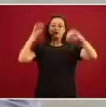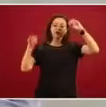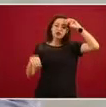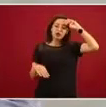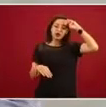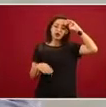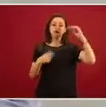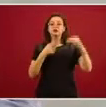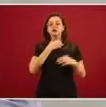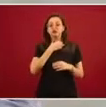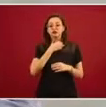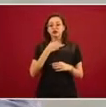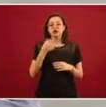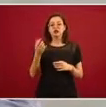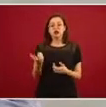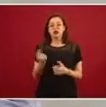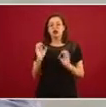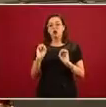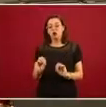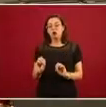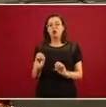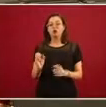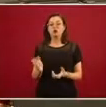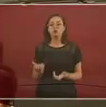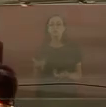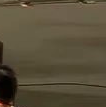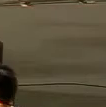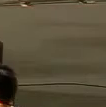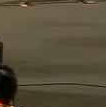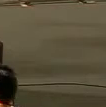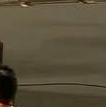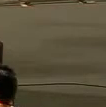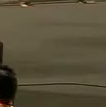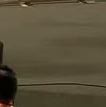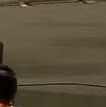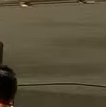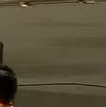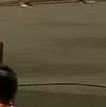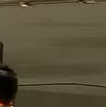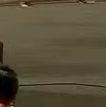to meet the specified